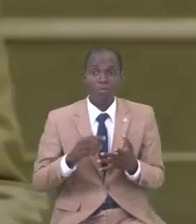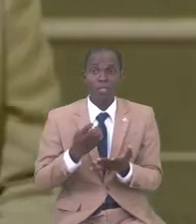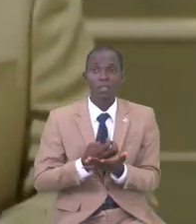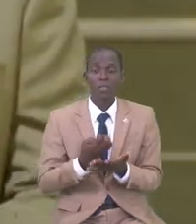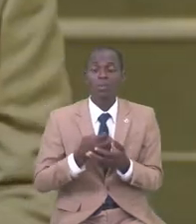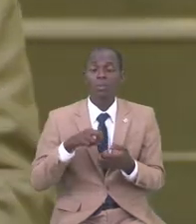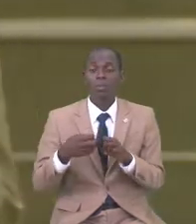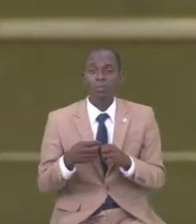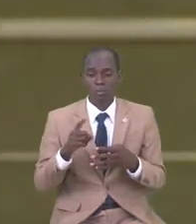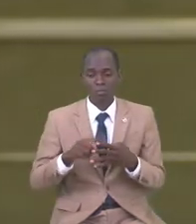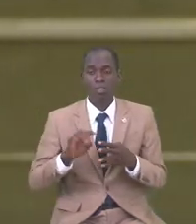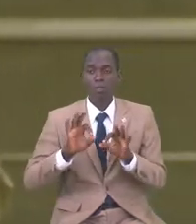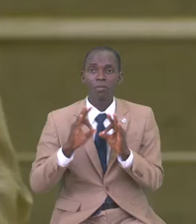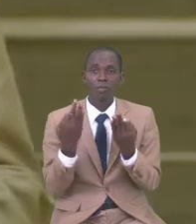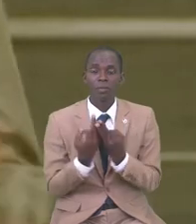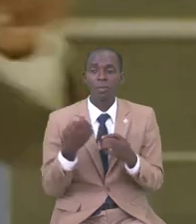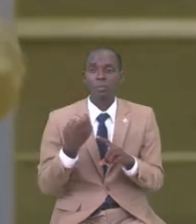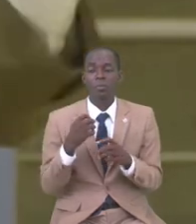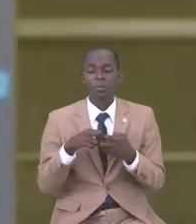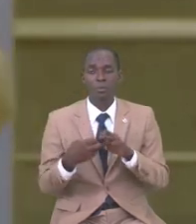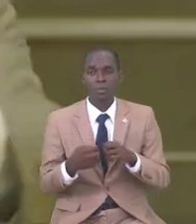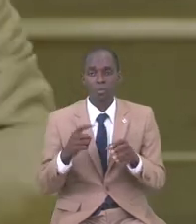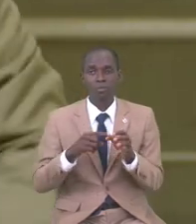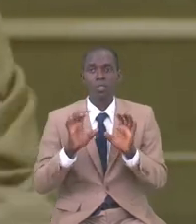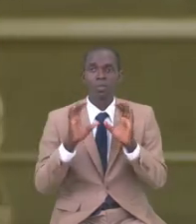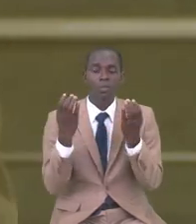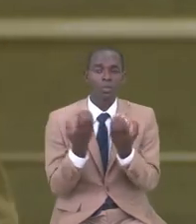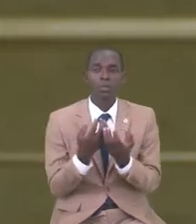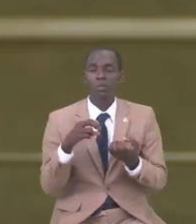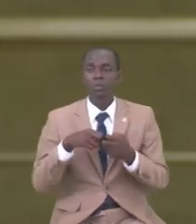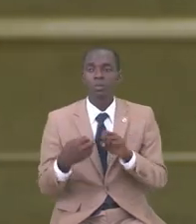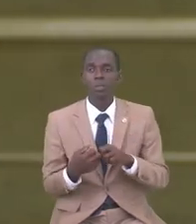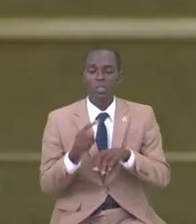family problem, community problem, tribe to tribe,